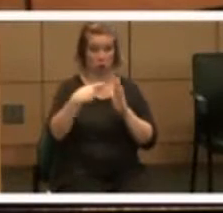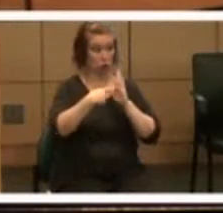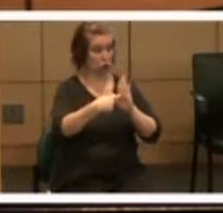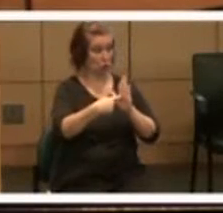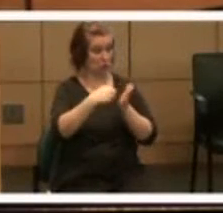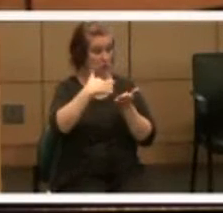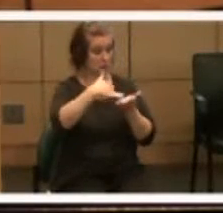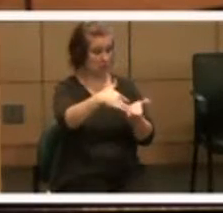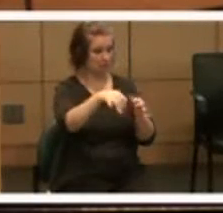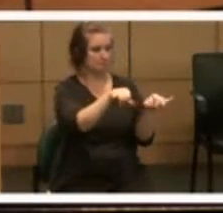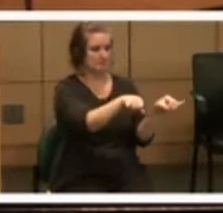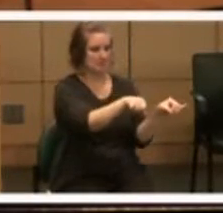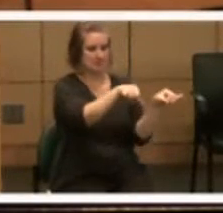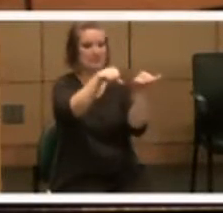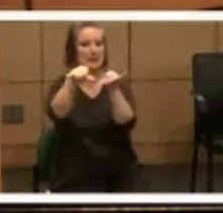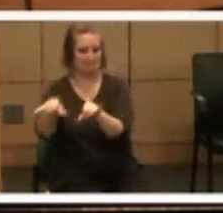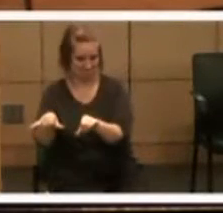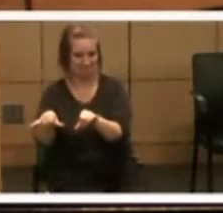is what